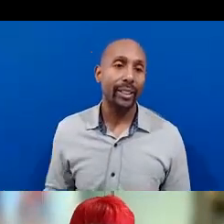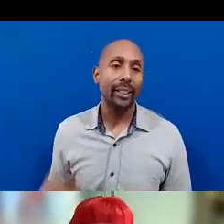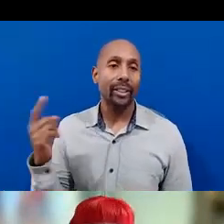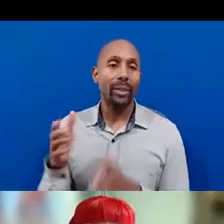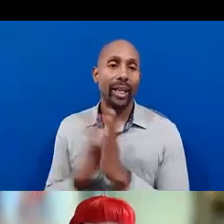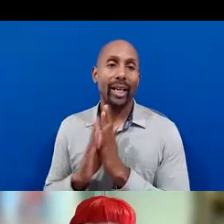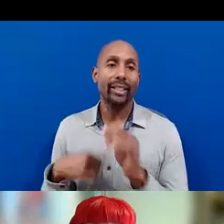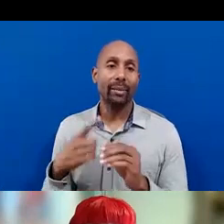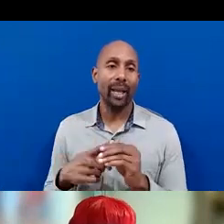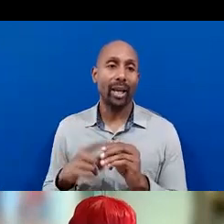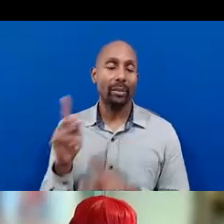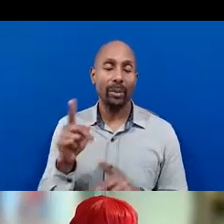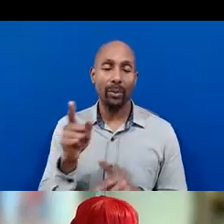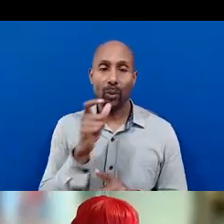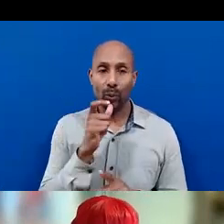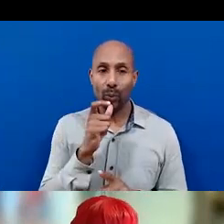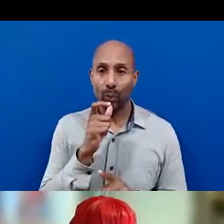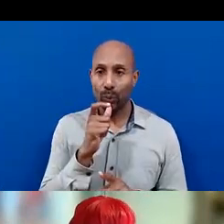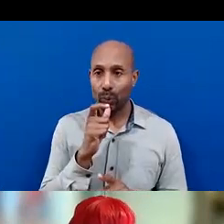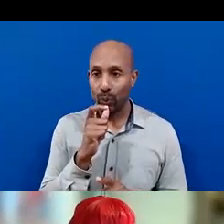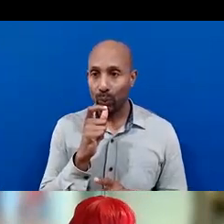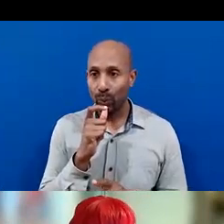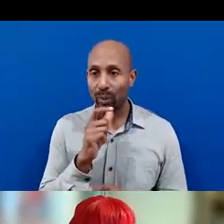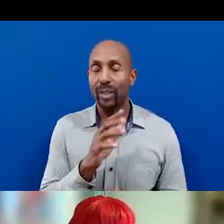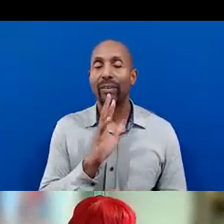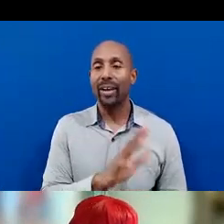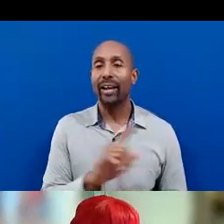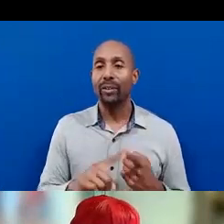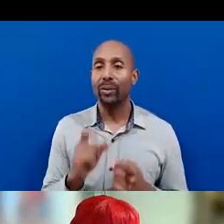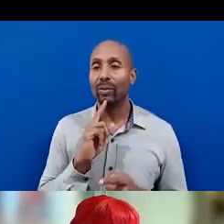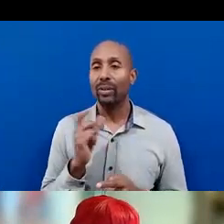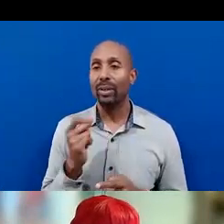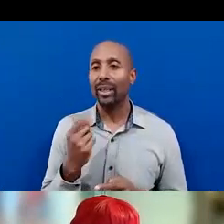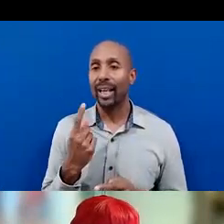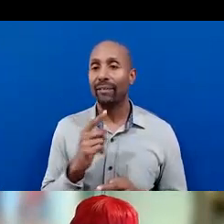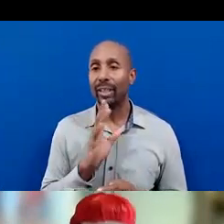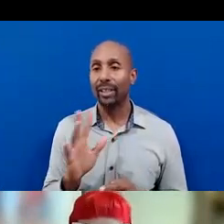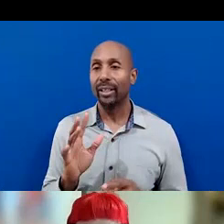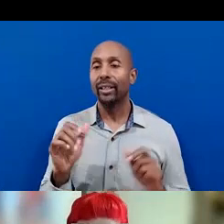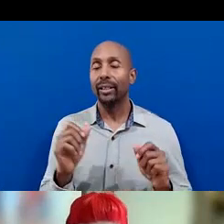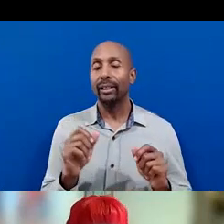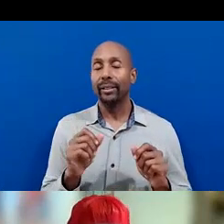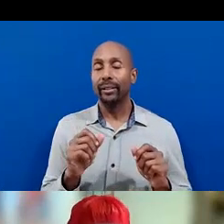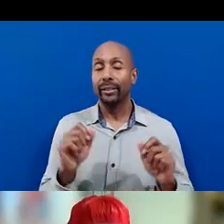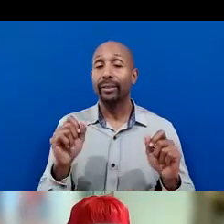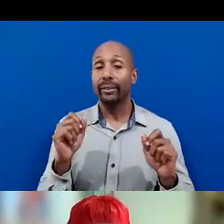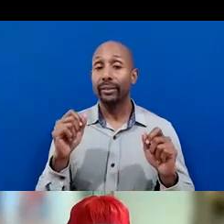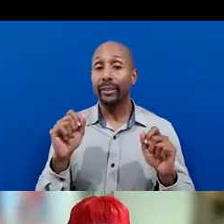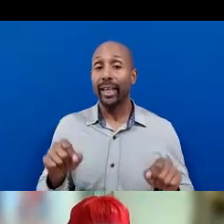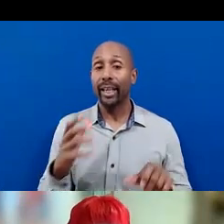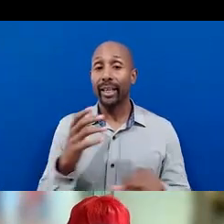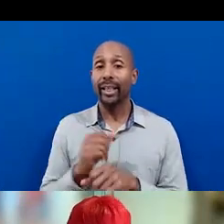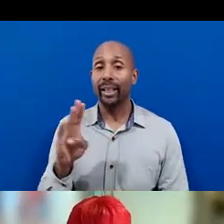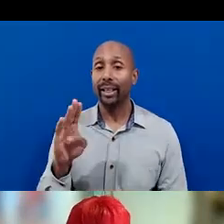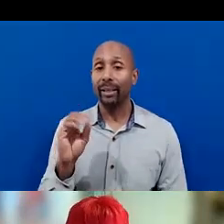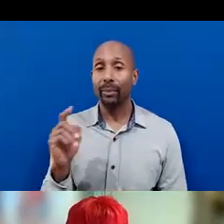folks 5 to 11 being able to get boosters now. So, yep, they are. So